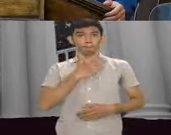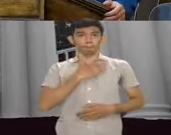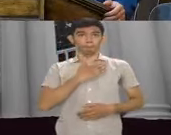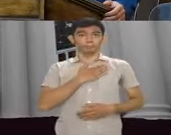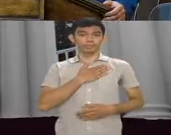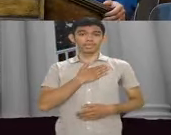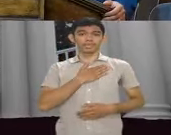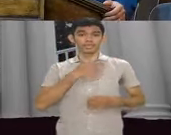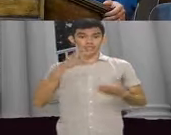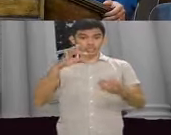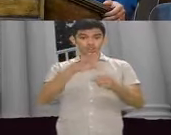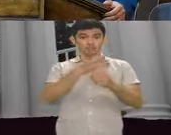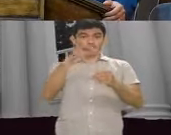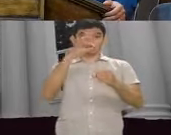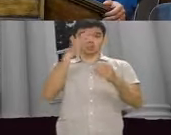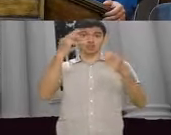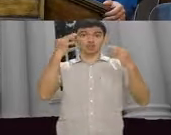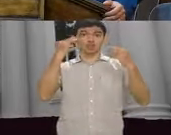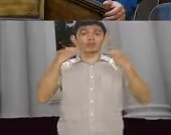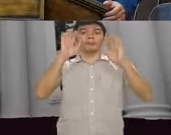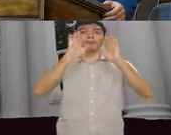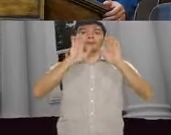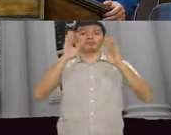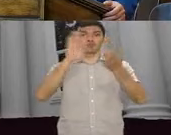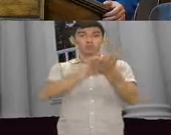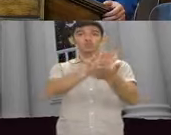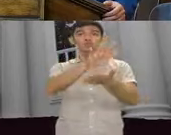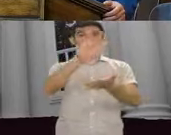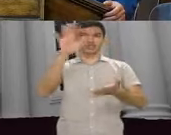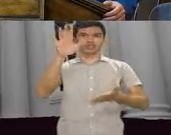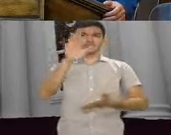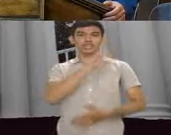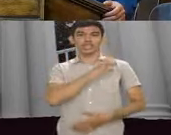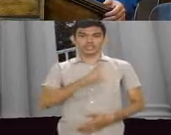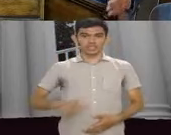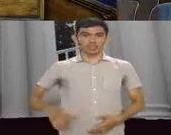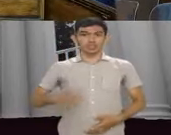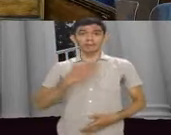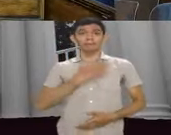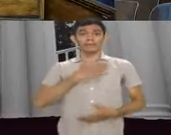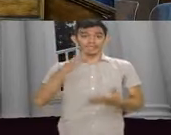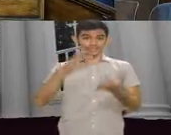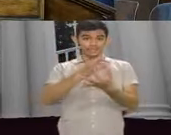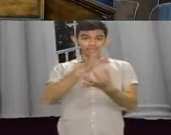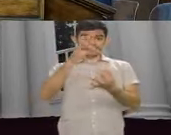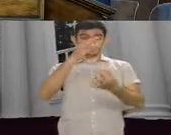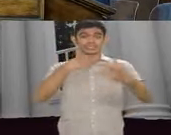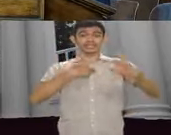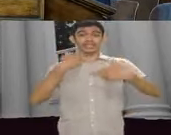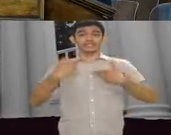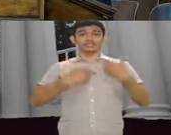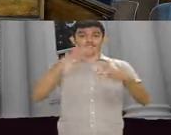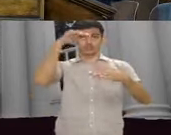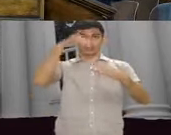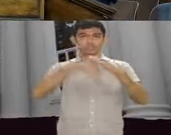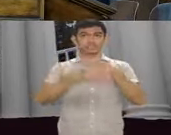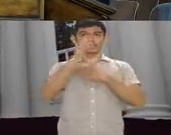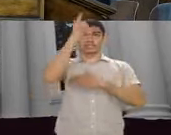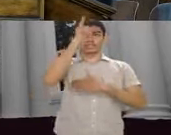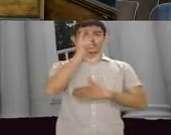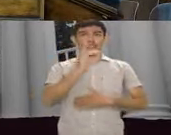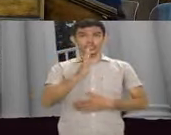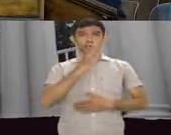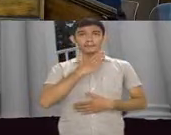doth magnify the Lord. Verse 47, And my spirit hath rejoiced in God."